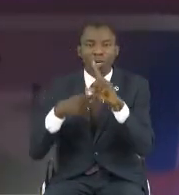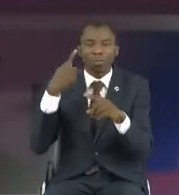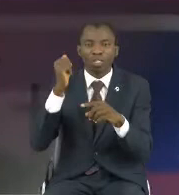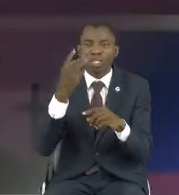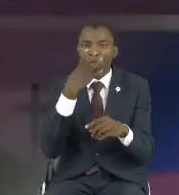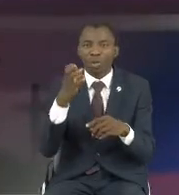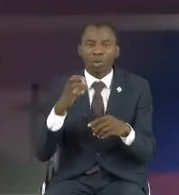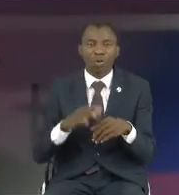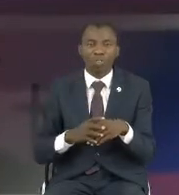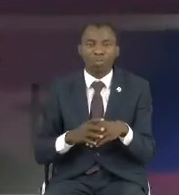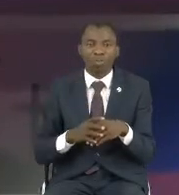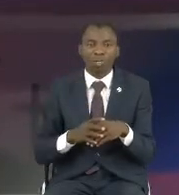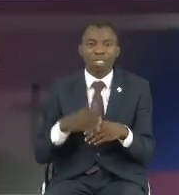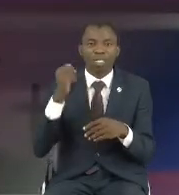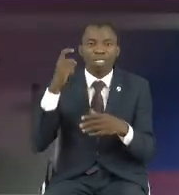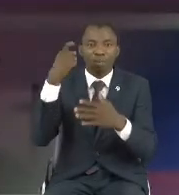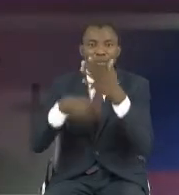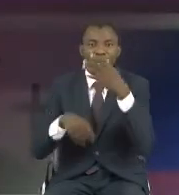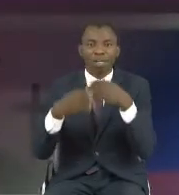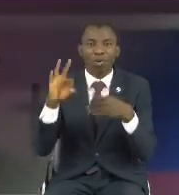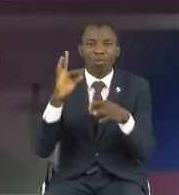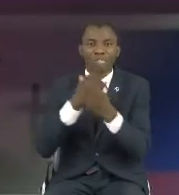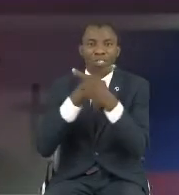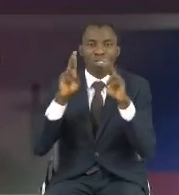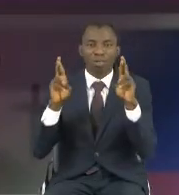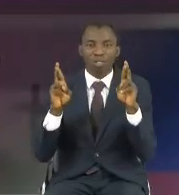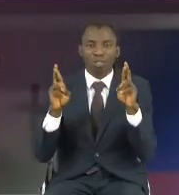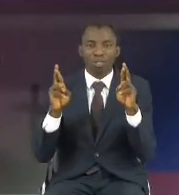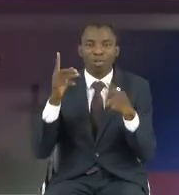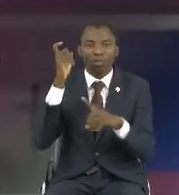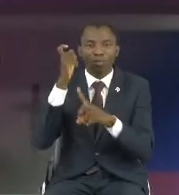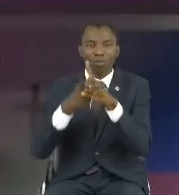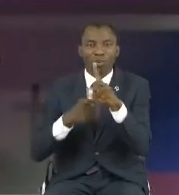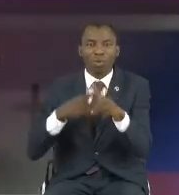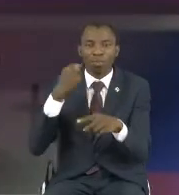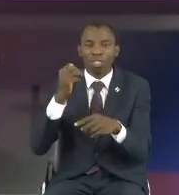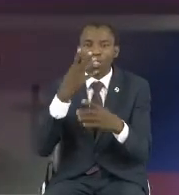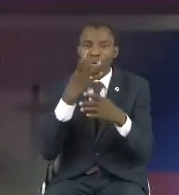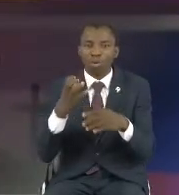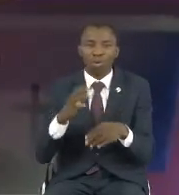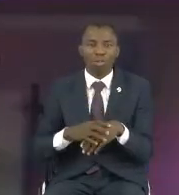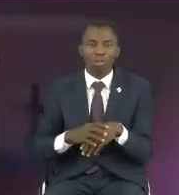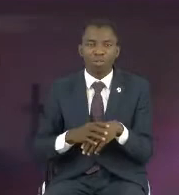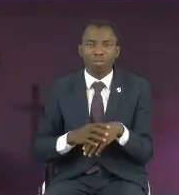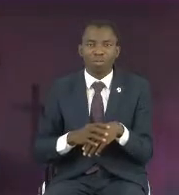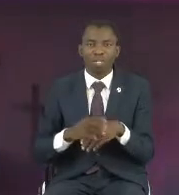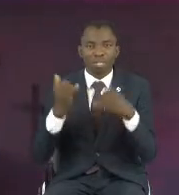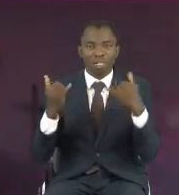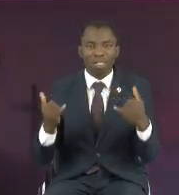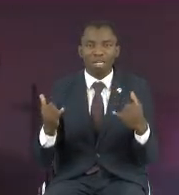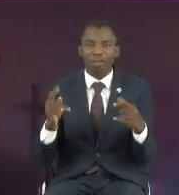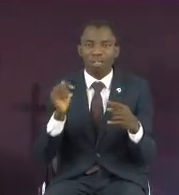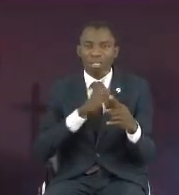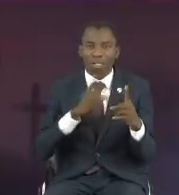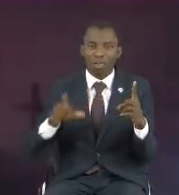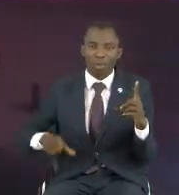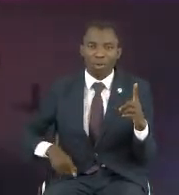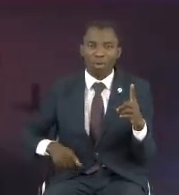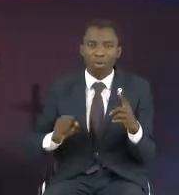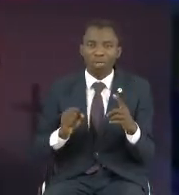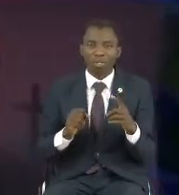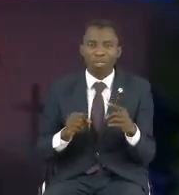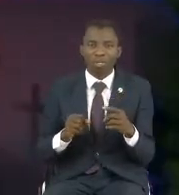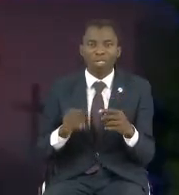curse. The price of redemption from the curse. Now the Lord, I've been watching